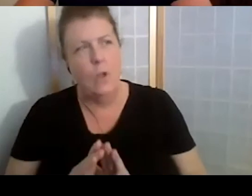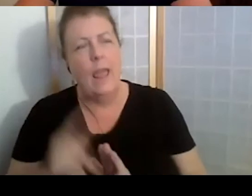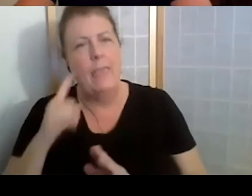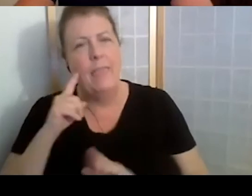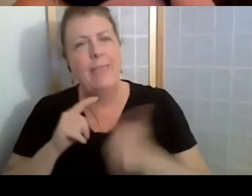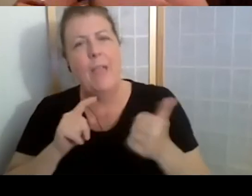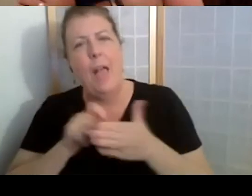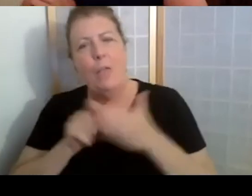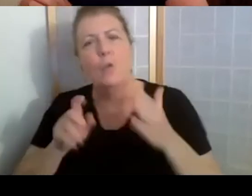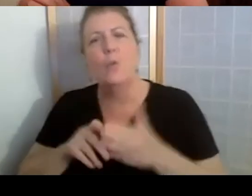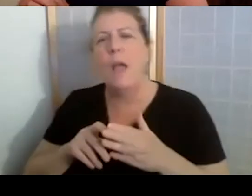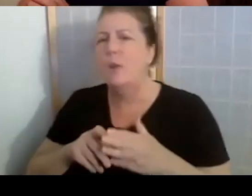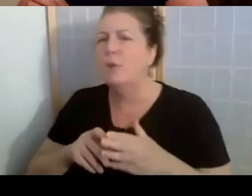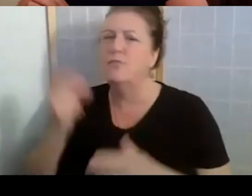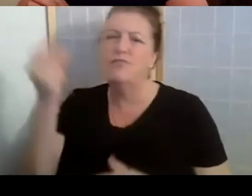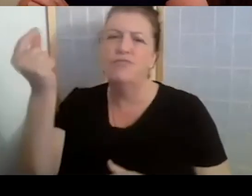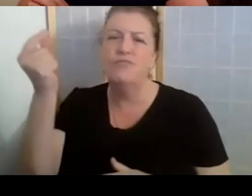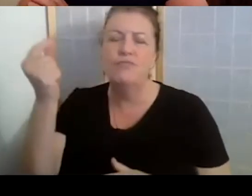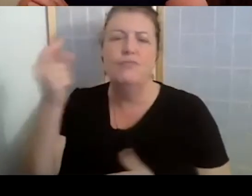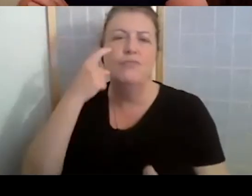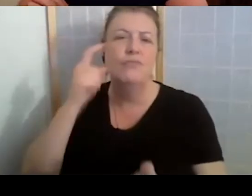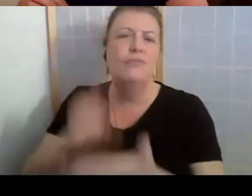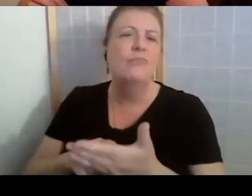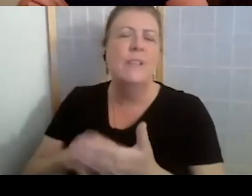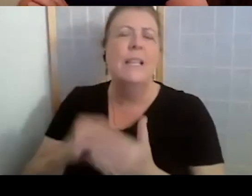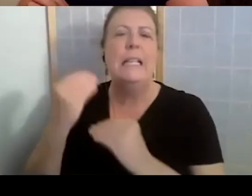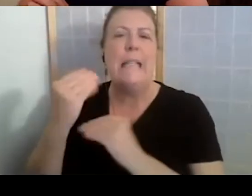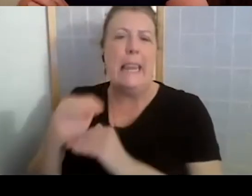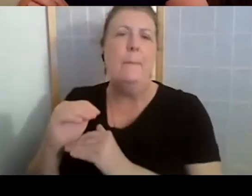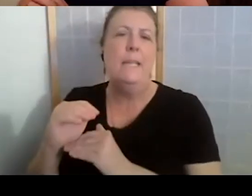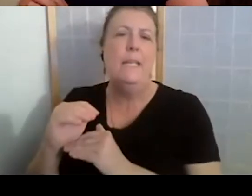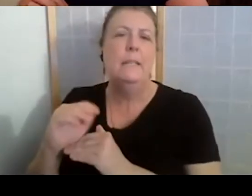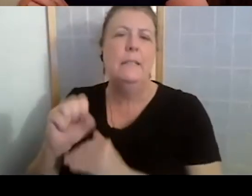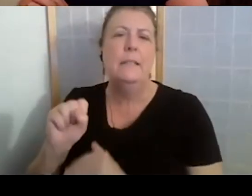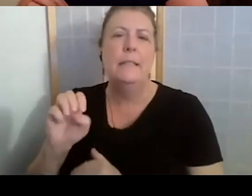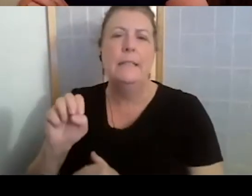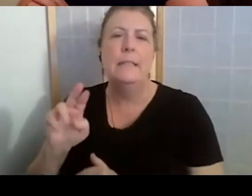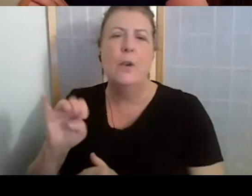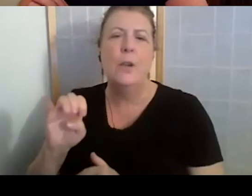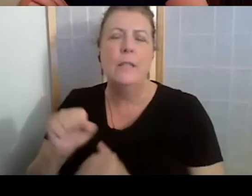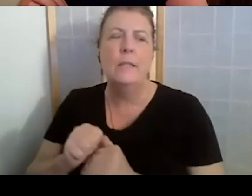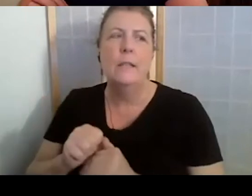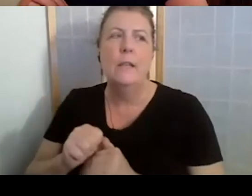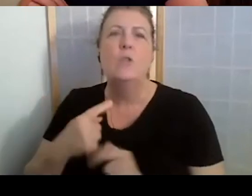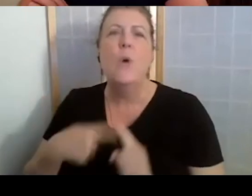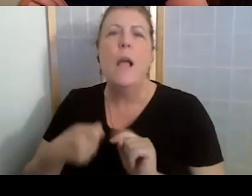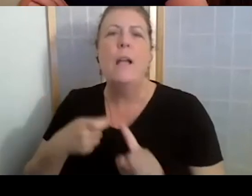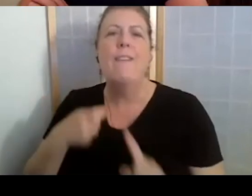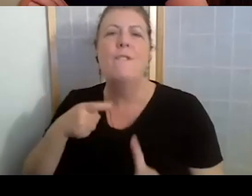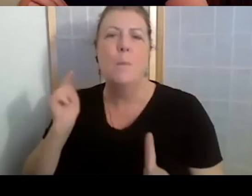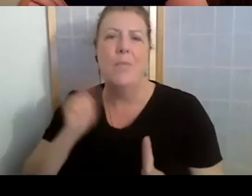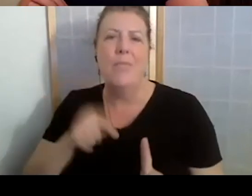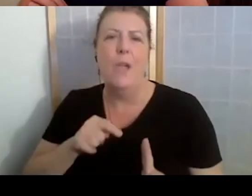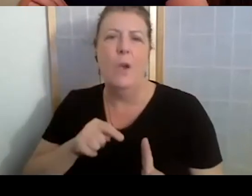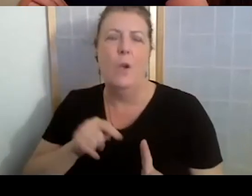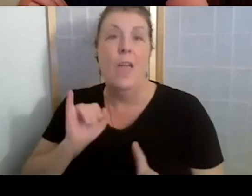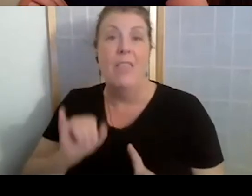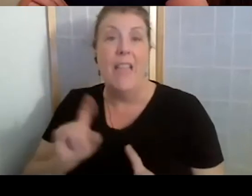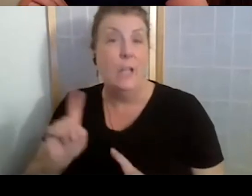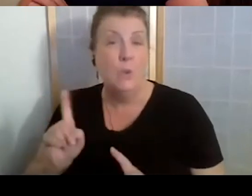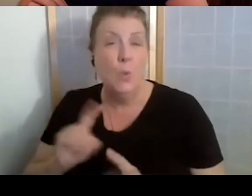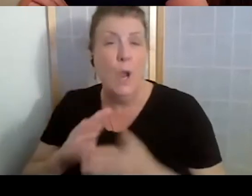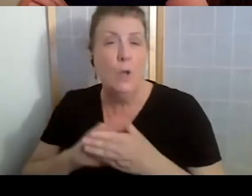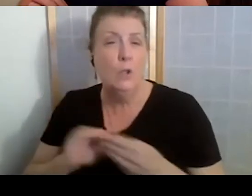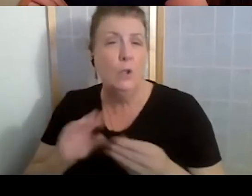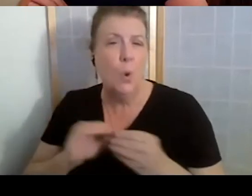as a limited from the get-go. But that's sort of, I've come from there, so that's sort of where stories first park themselves,